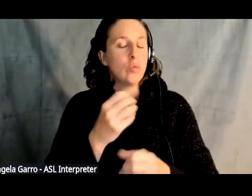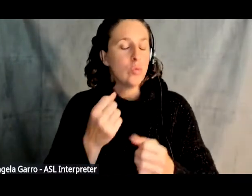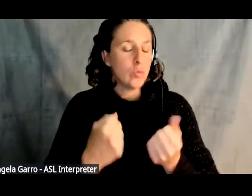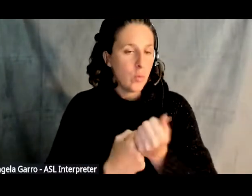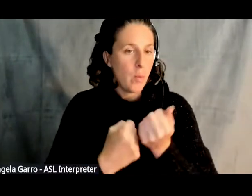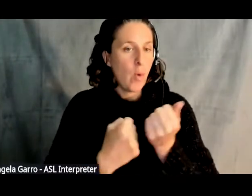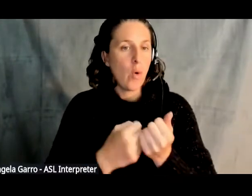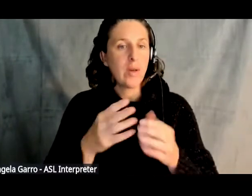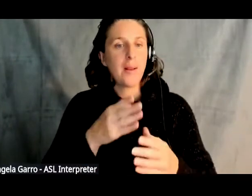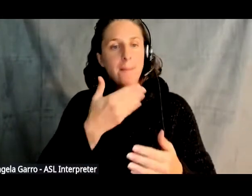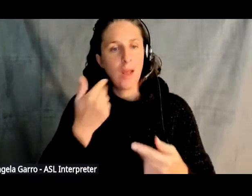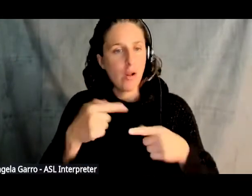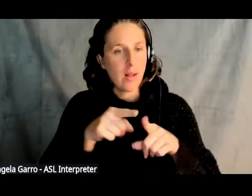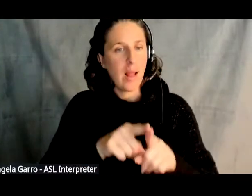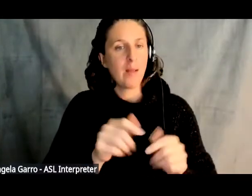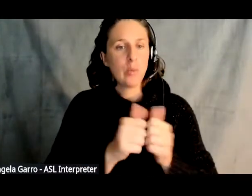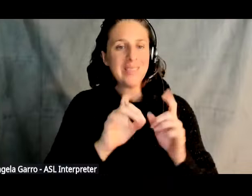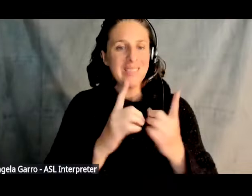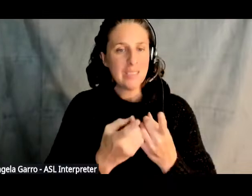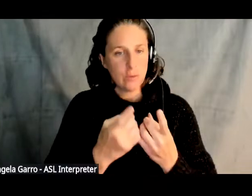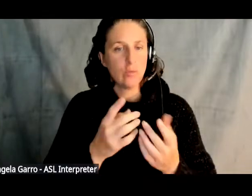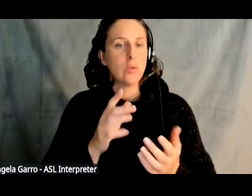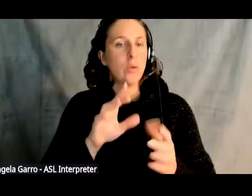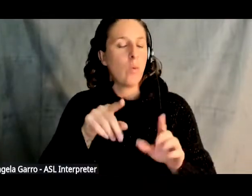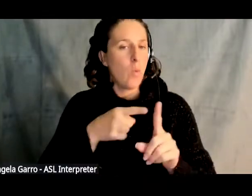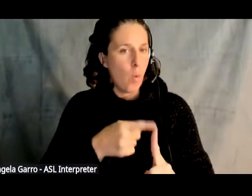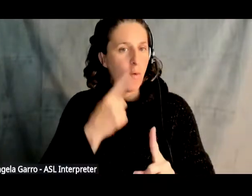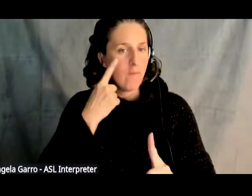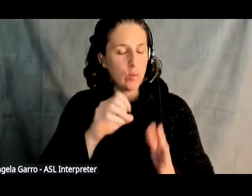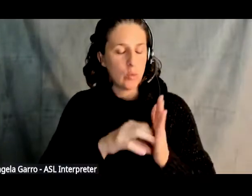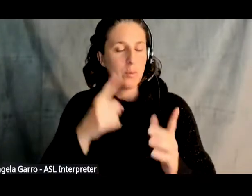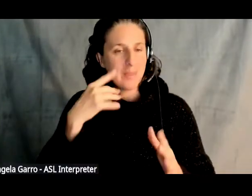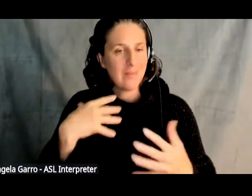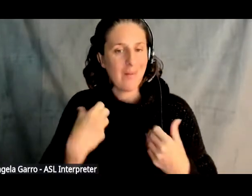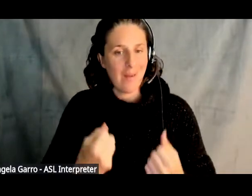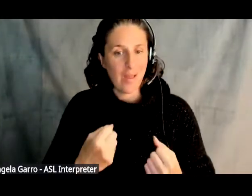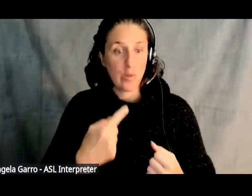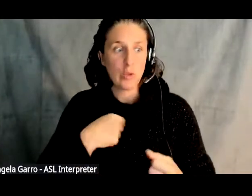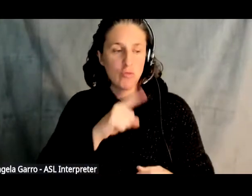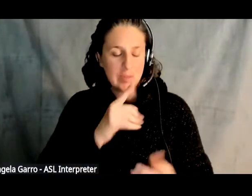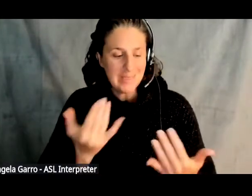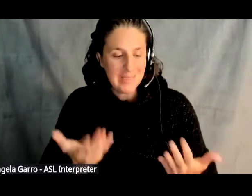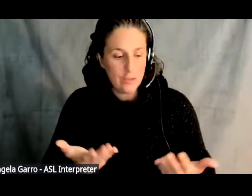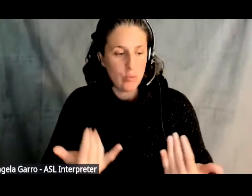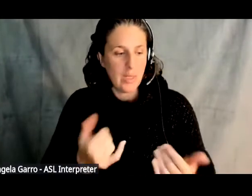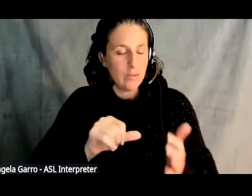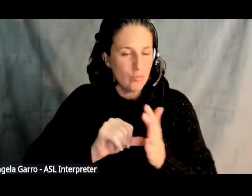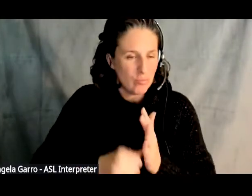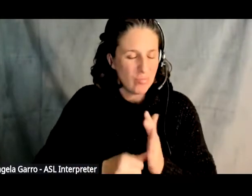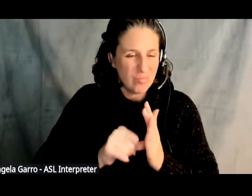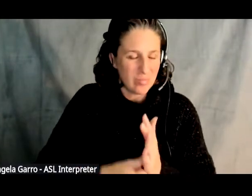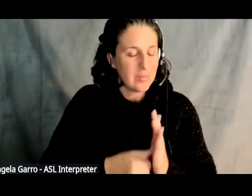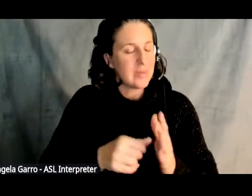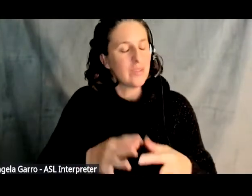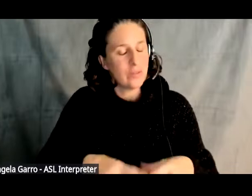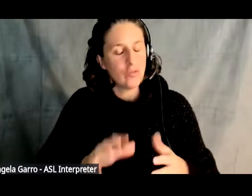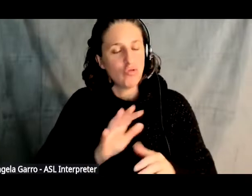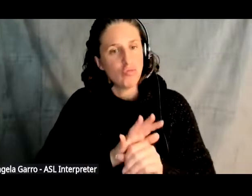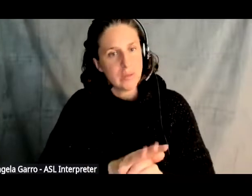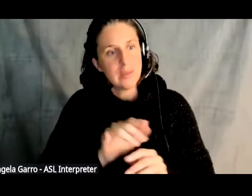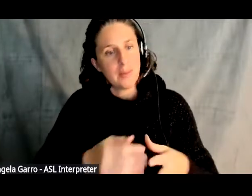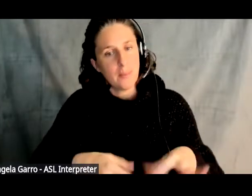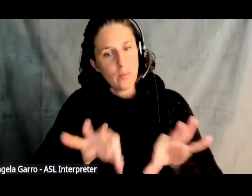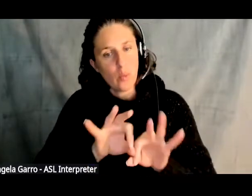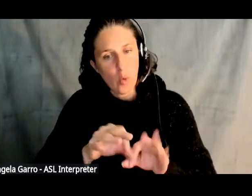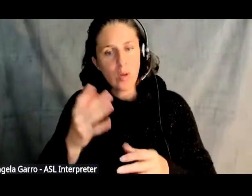student mental health. Ultimately, we are here today to stress the importance of the work and the vital role clinical supervision has played